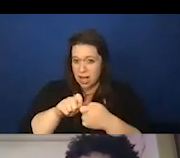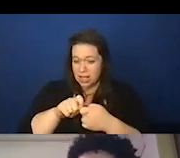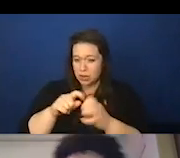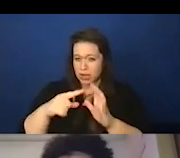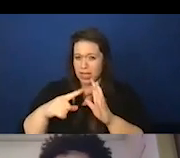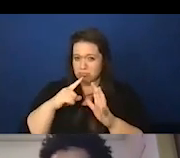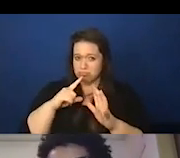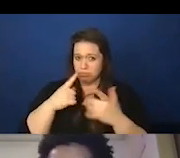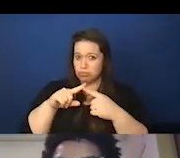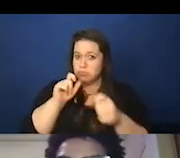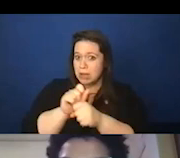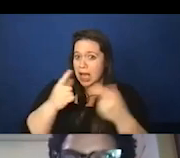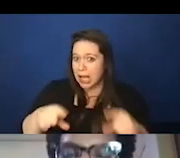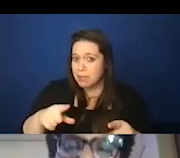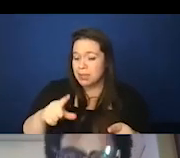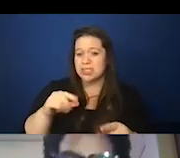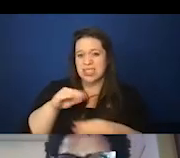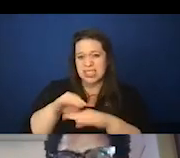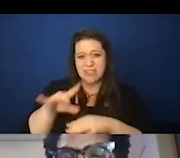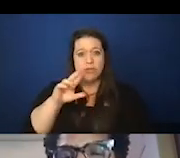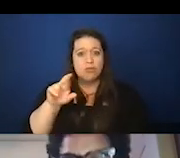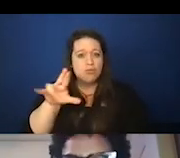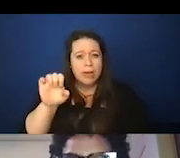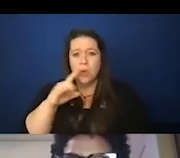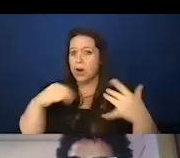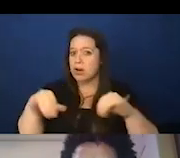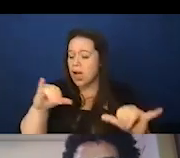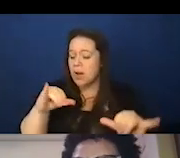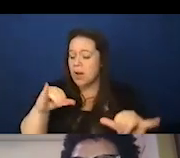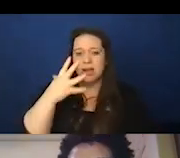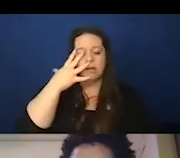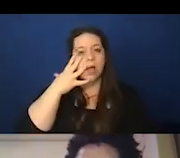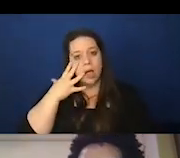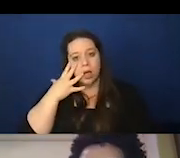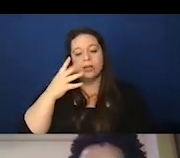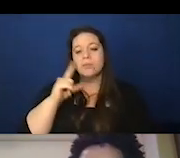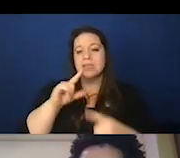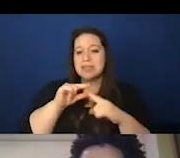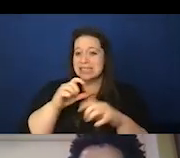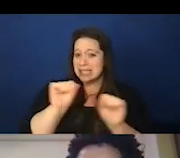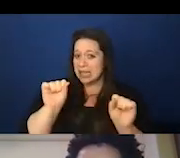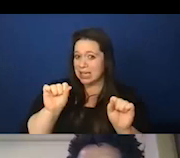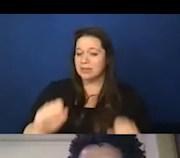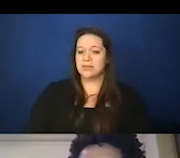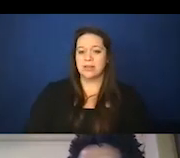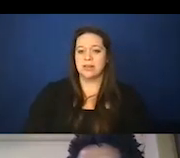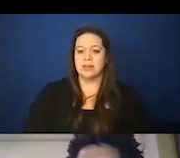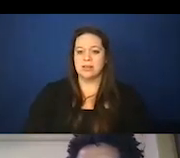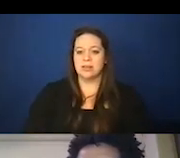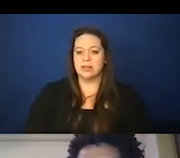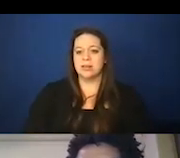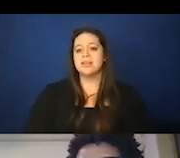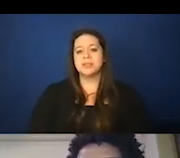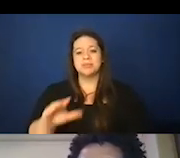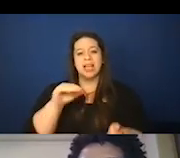portrayal or if this possible side effect is very rare and if the vaccine can still be considered safe. Yeah, I'll take a shot at